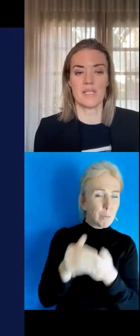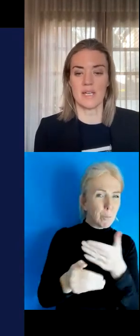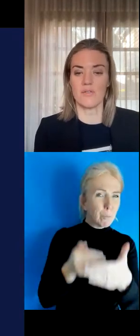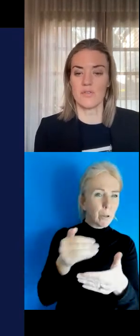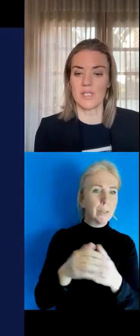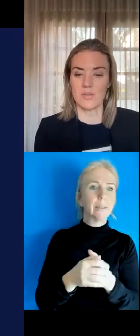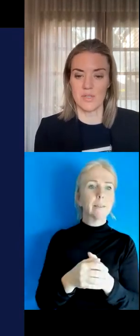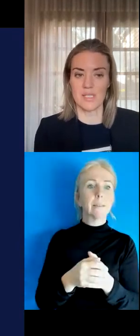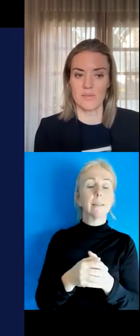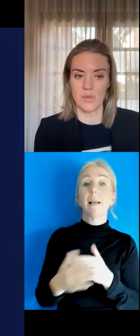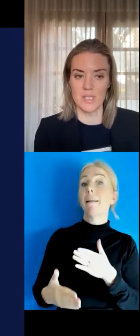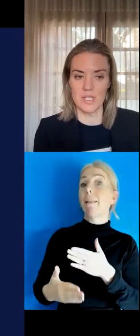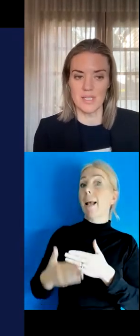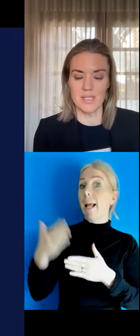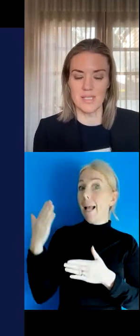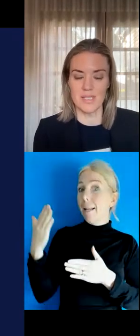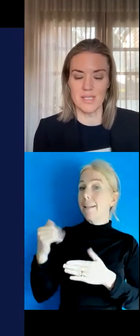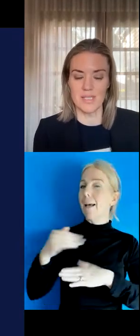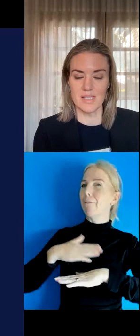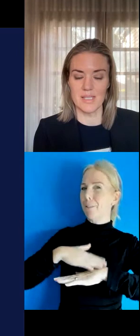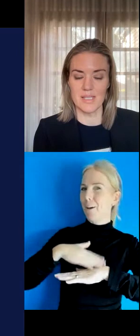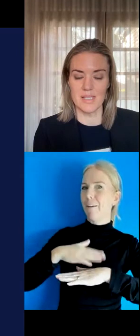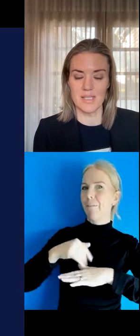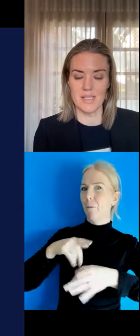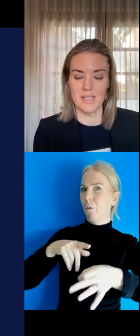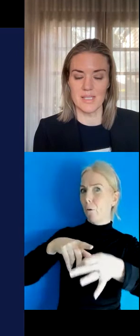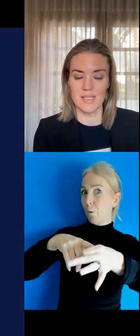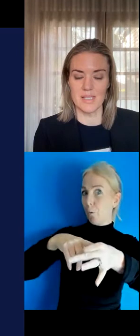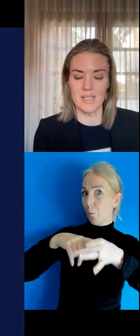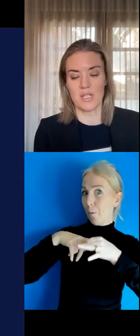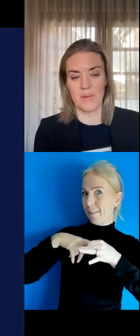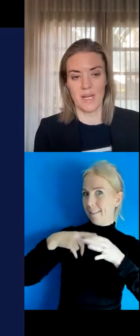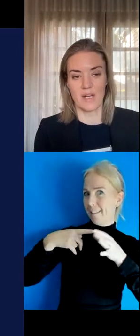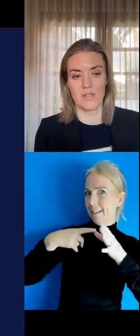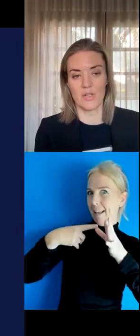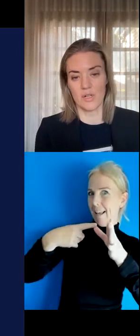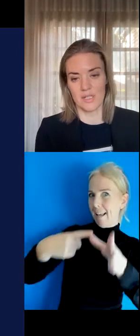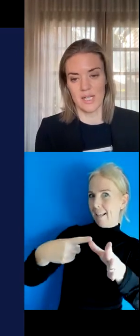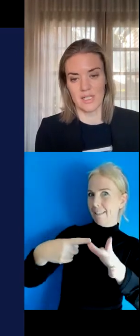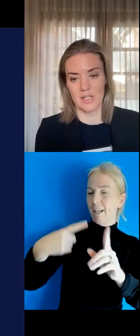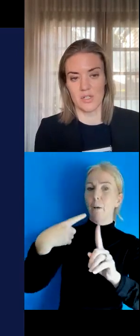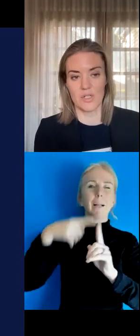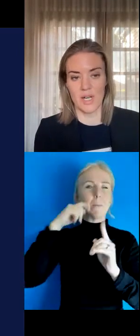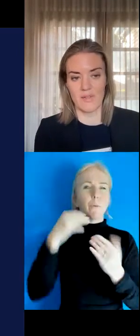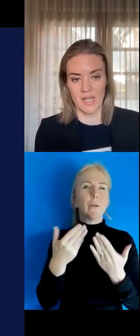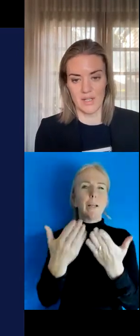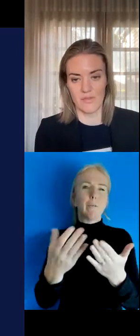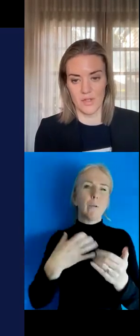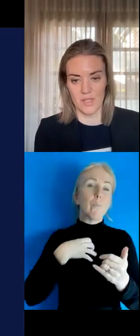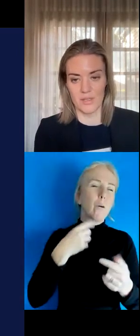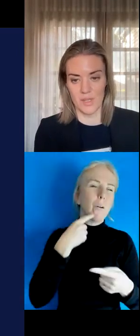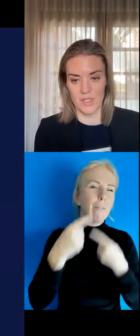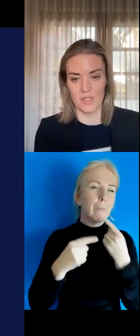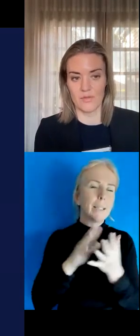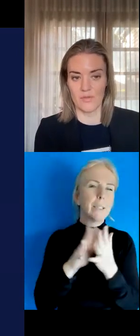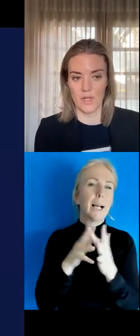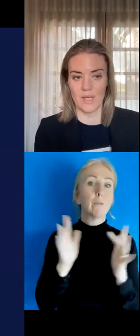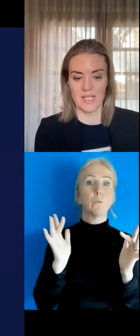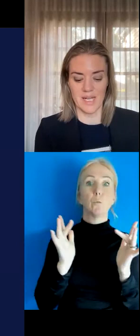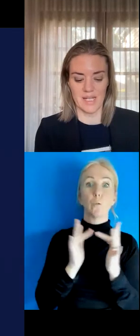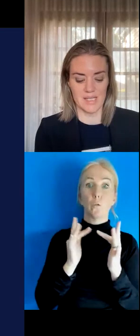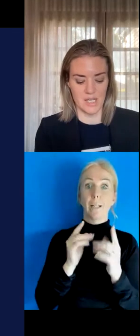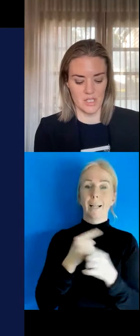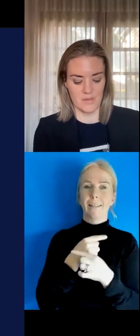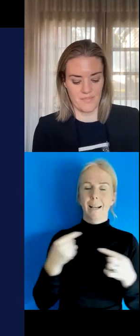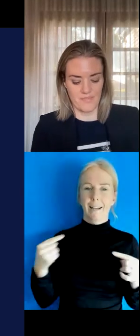be time at the end for us to address some questions, and then there'll be some more information about how you can contact us should you have any further questions